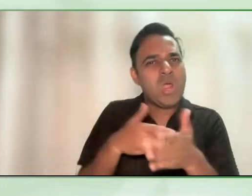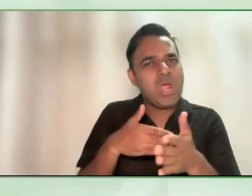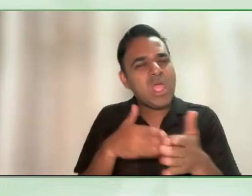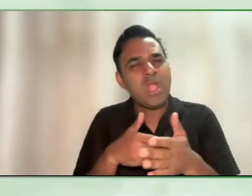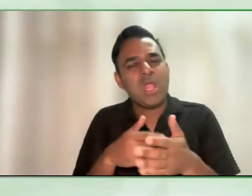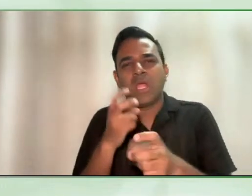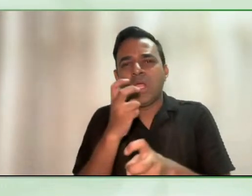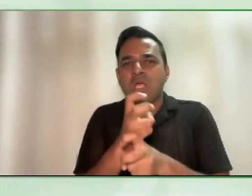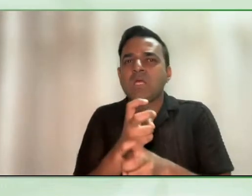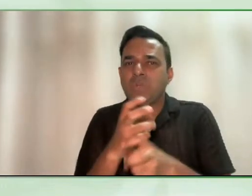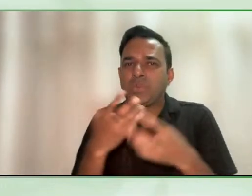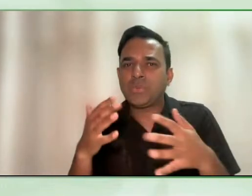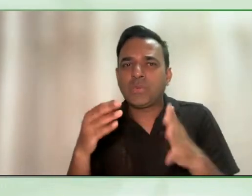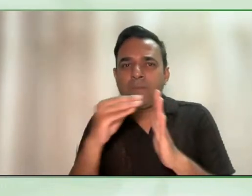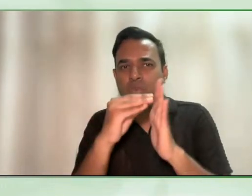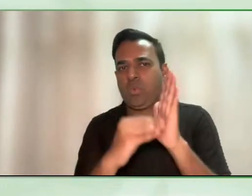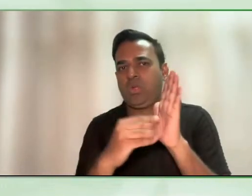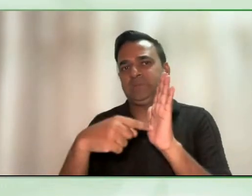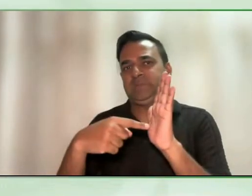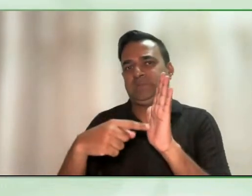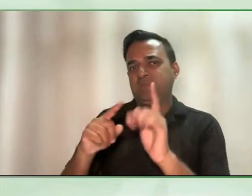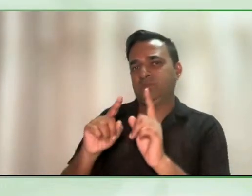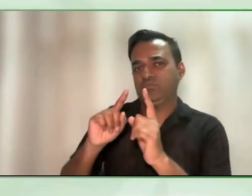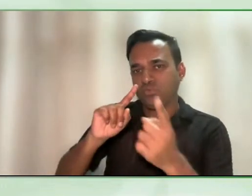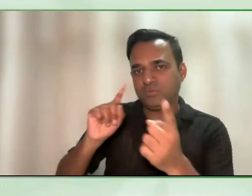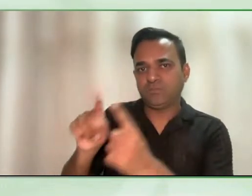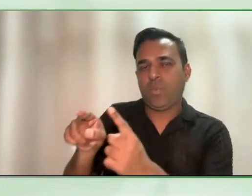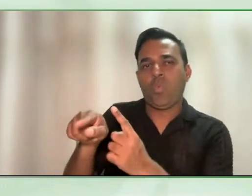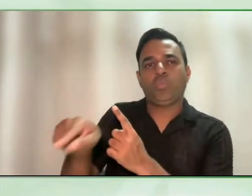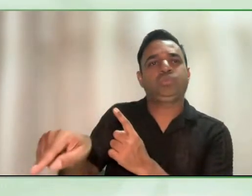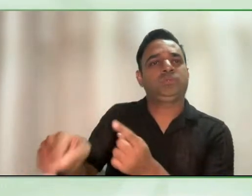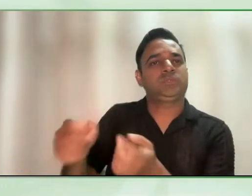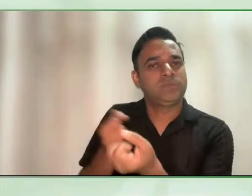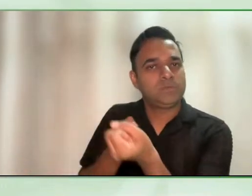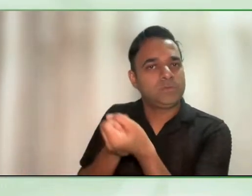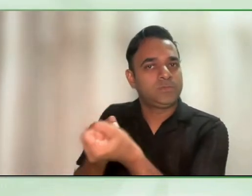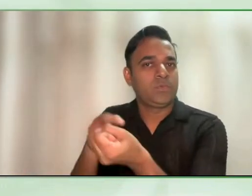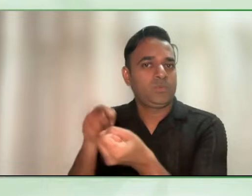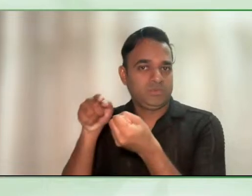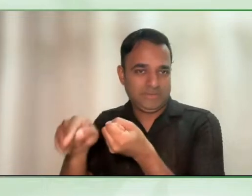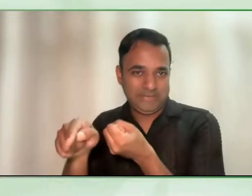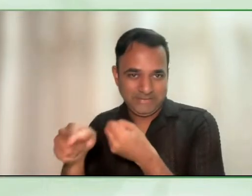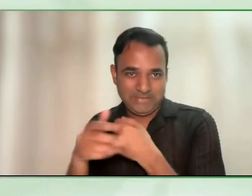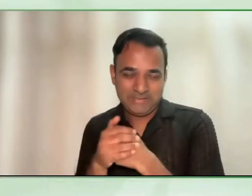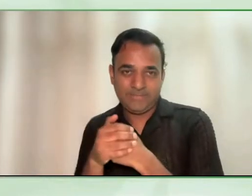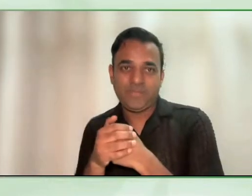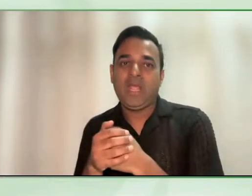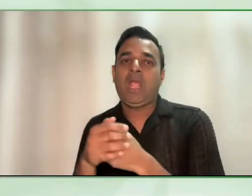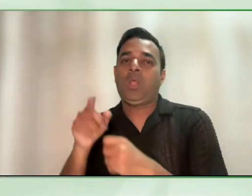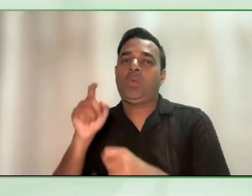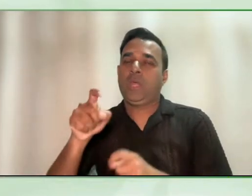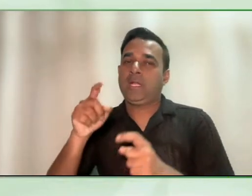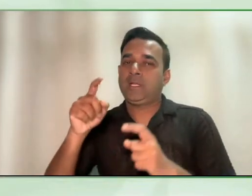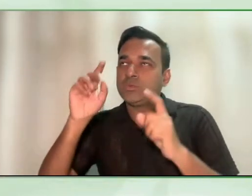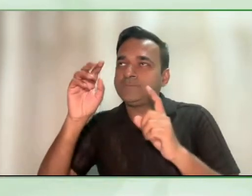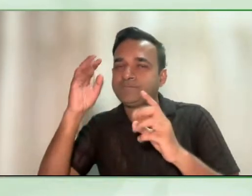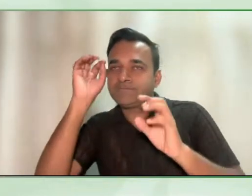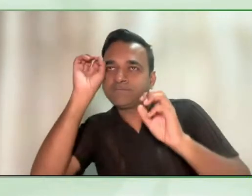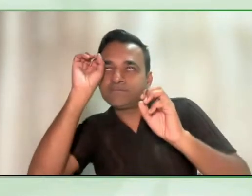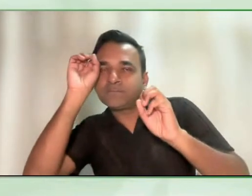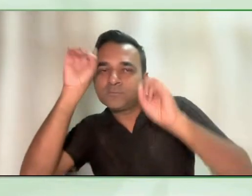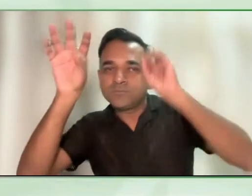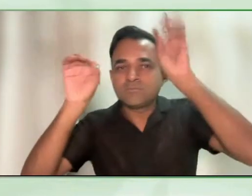ahead of very others. And there they use GPS technology to identify the location of